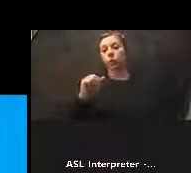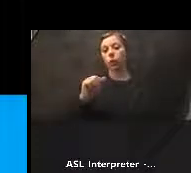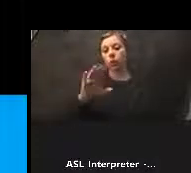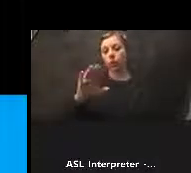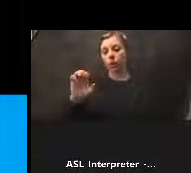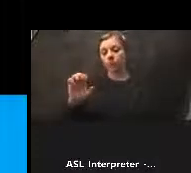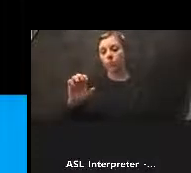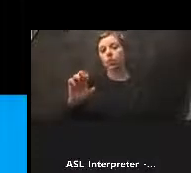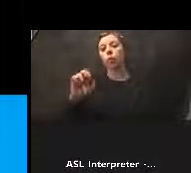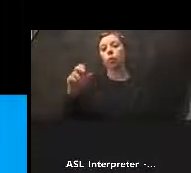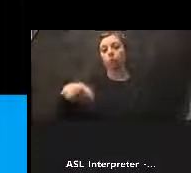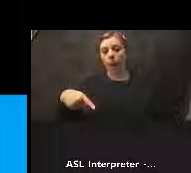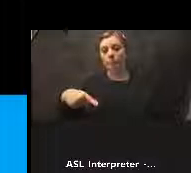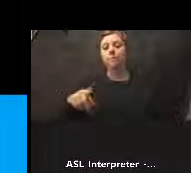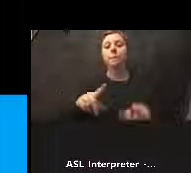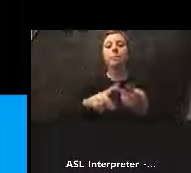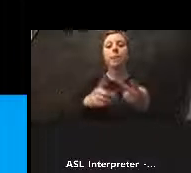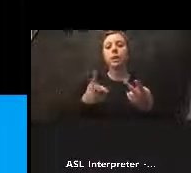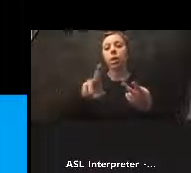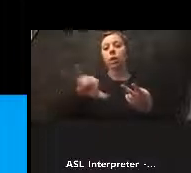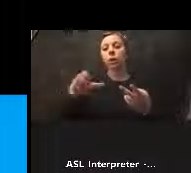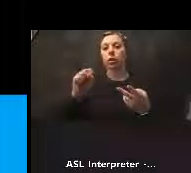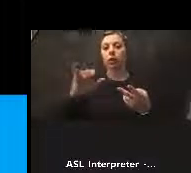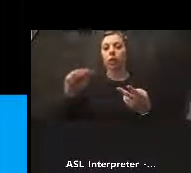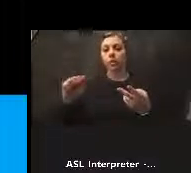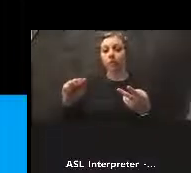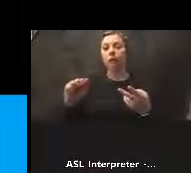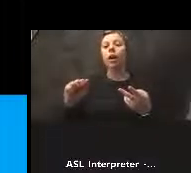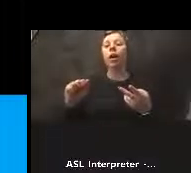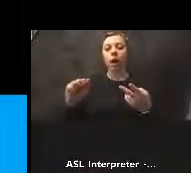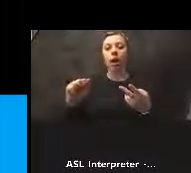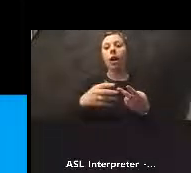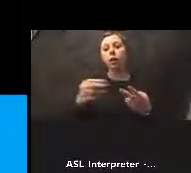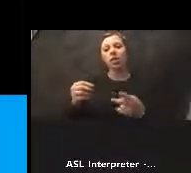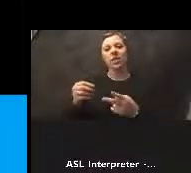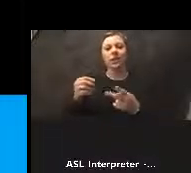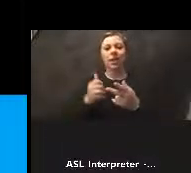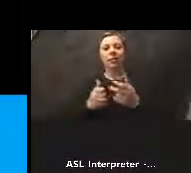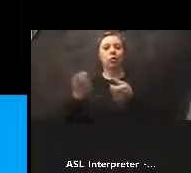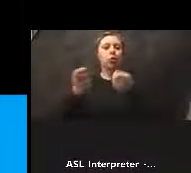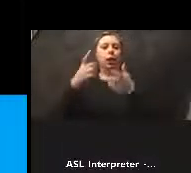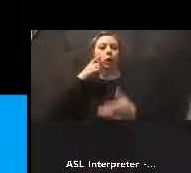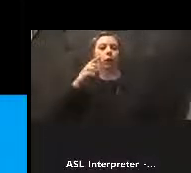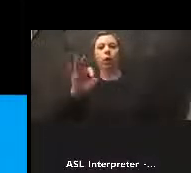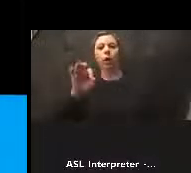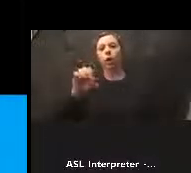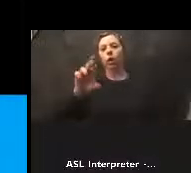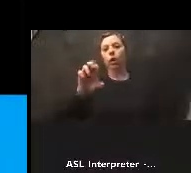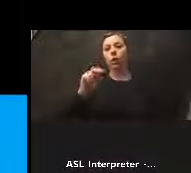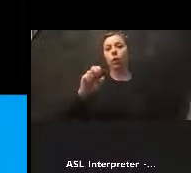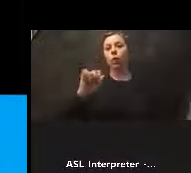Jessica Volz, the clinical director of forensics at Shady Grove Medical Center in Rockville, presenting for us